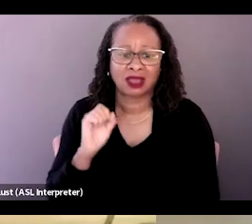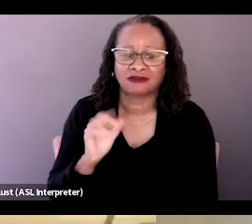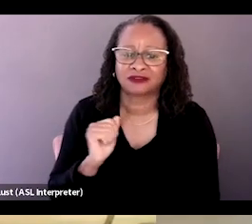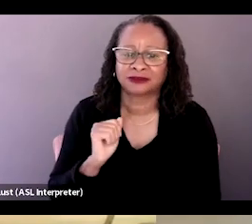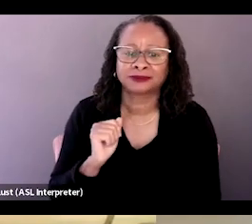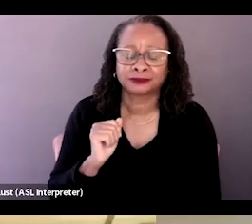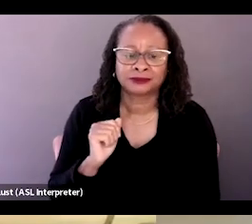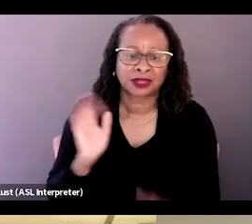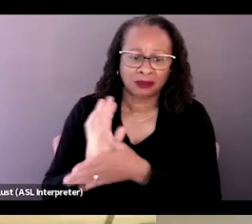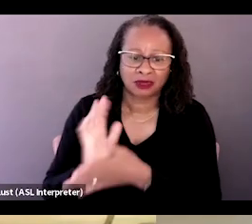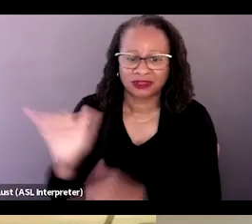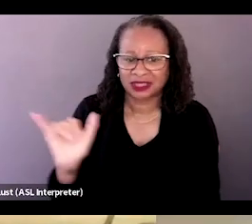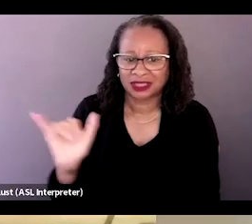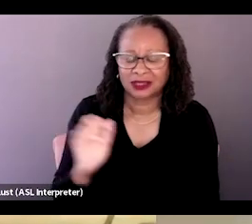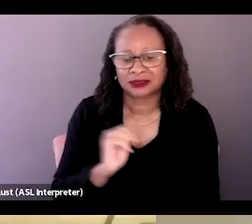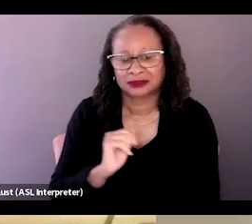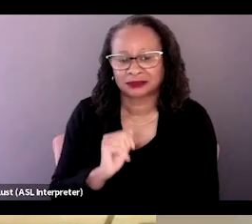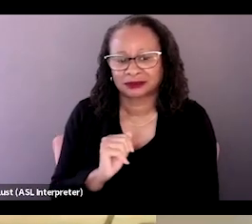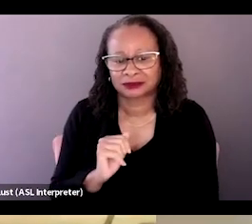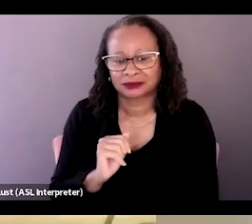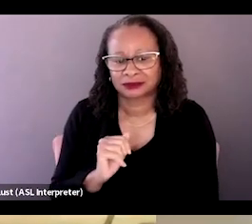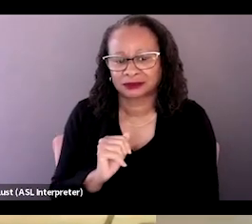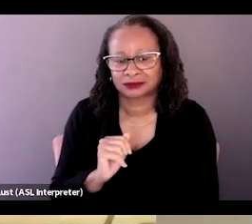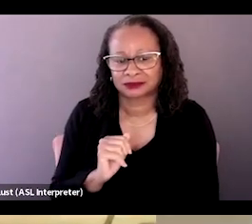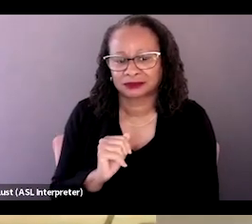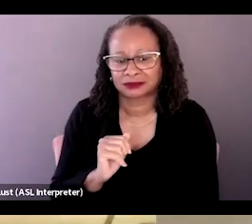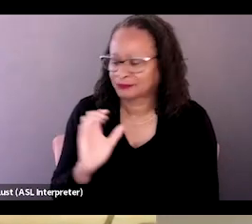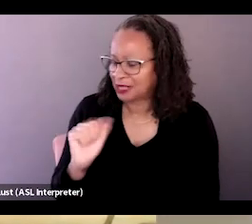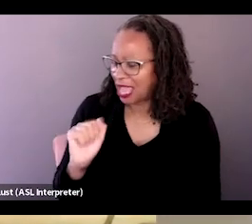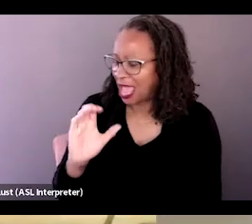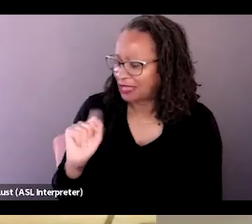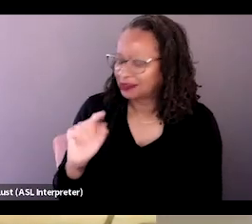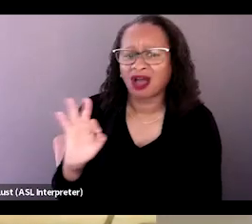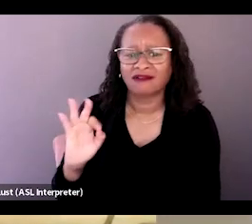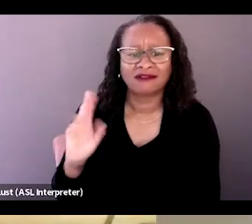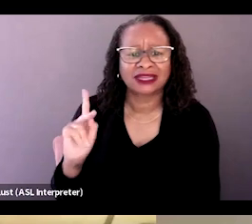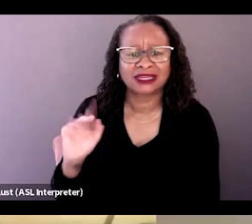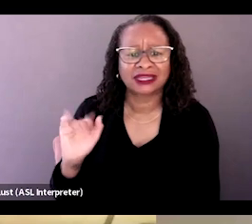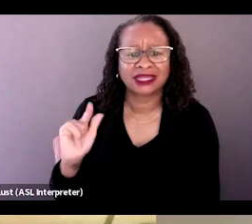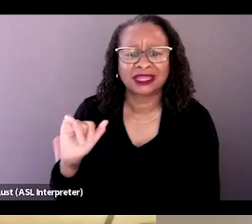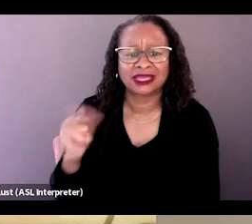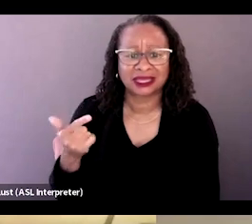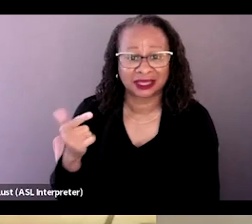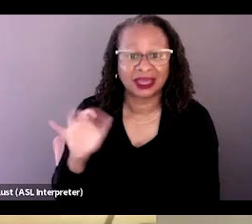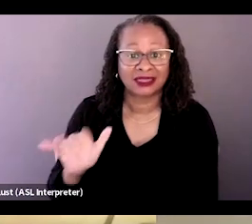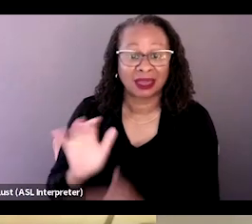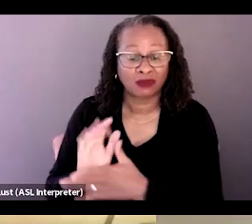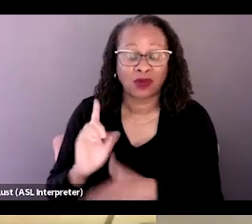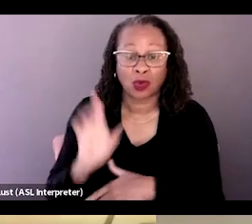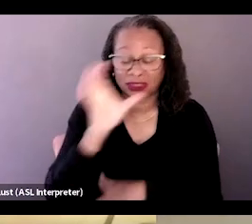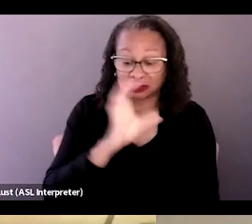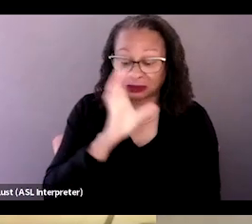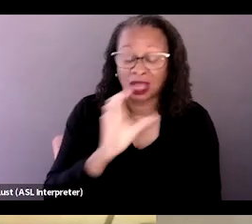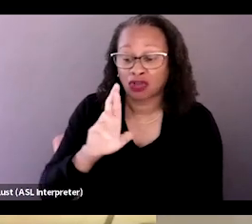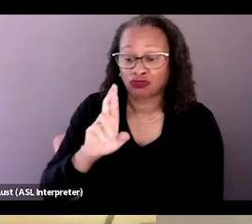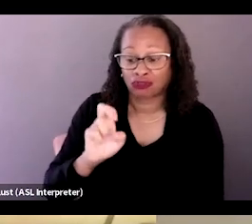like the art of, is it the act of killing? The act of killing and Procession, where you can explore through reenactment what people are going